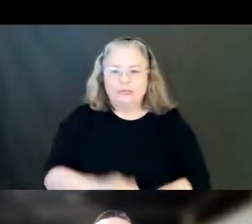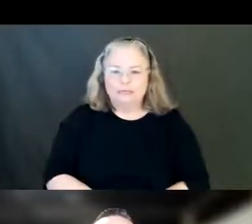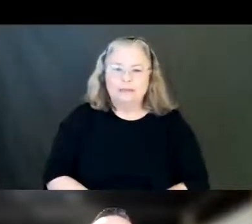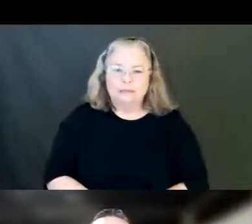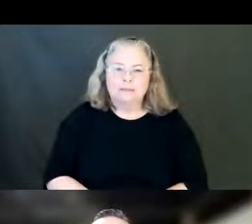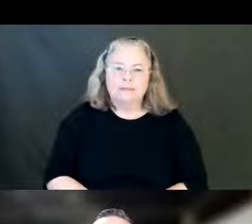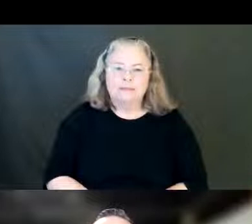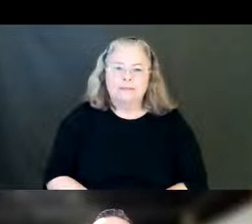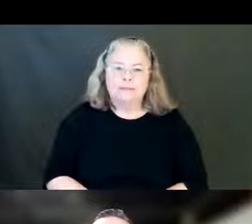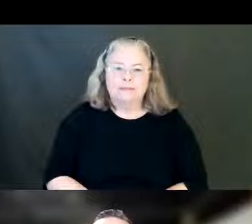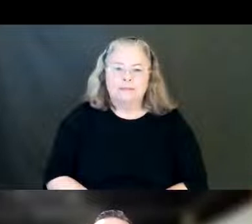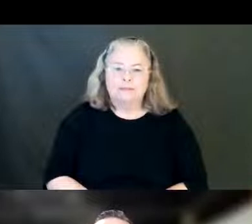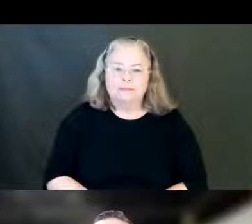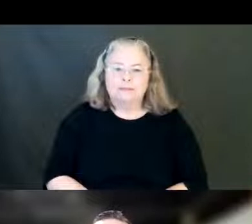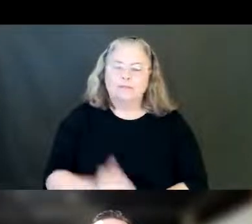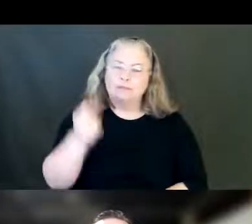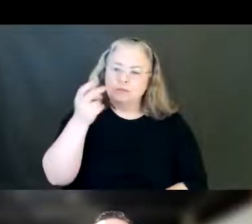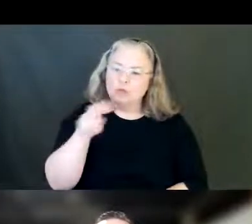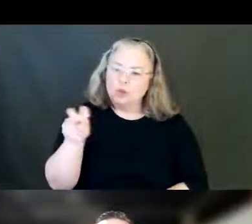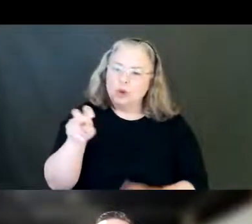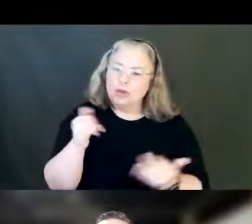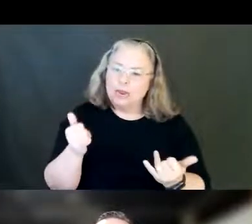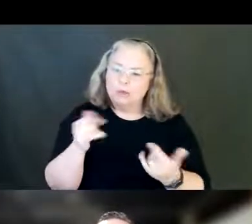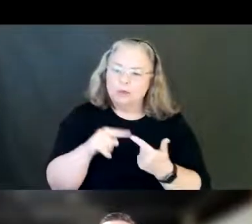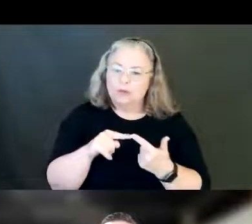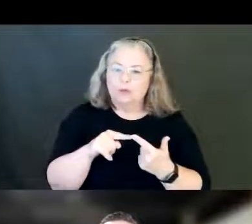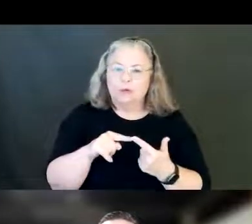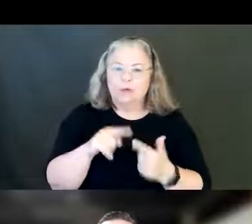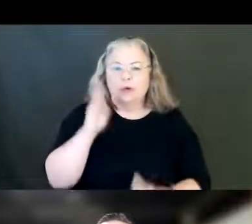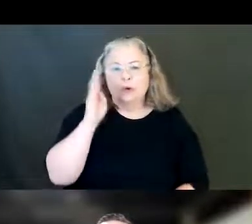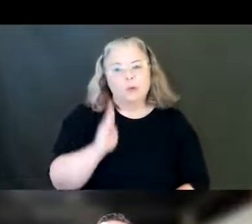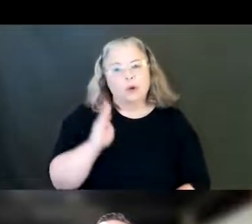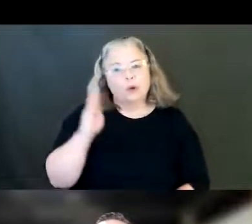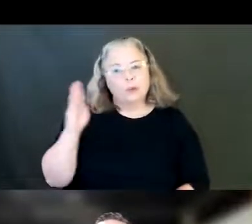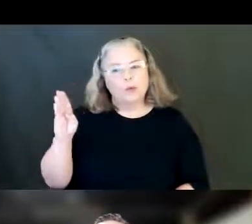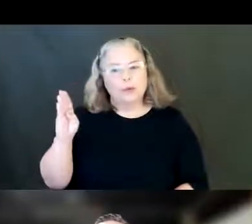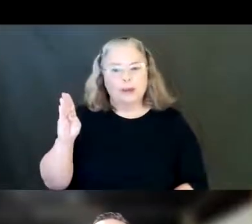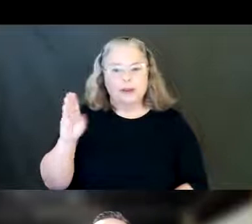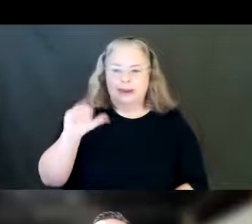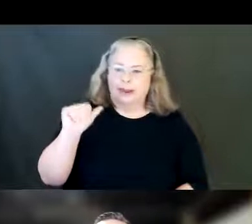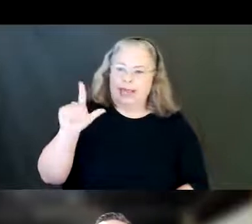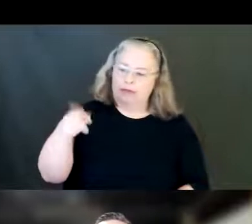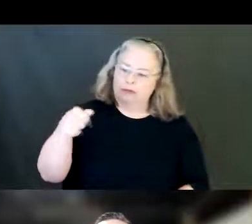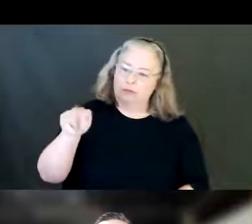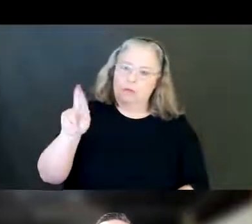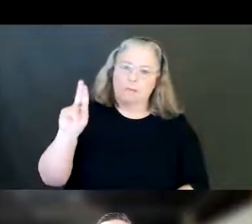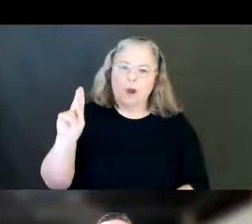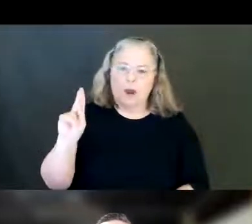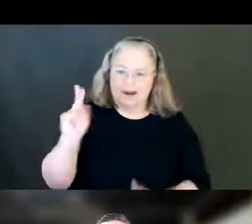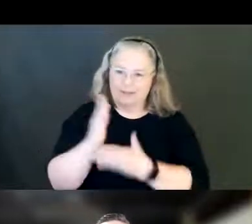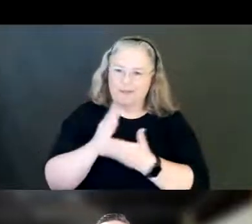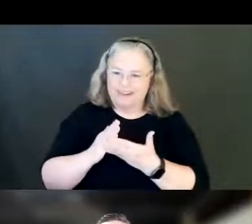And so we will transition now to the Brilliant Beginnings in Calspark portion of